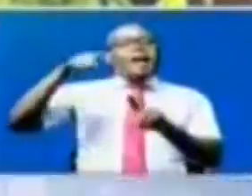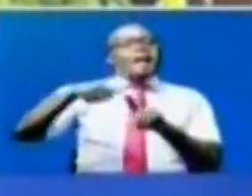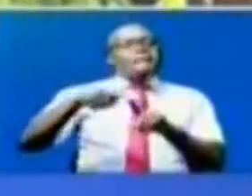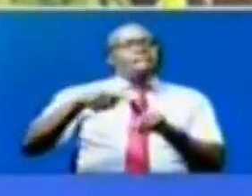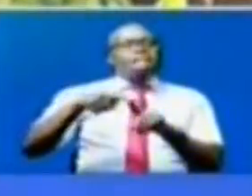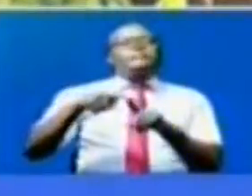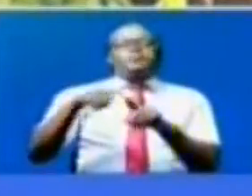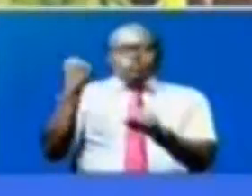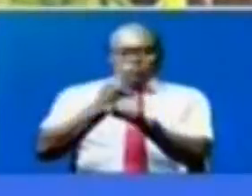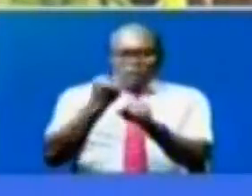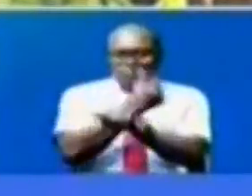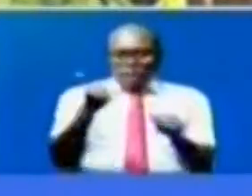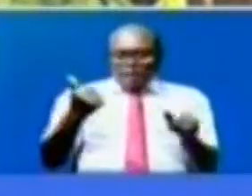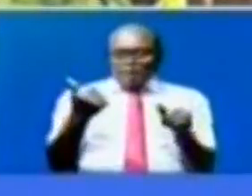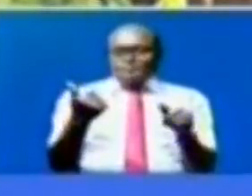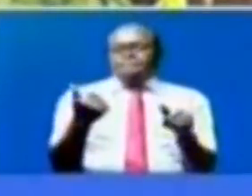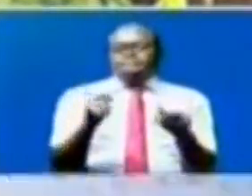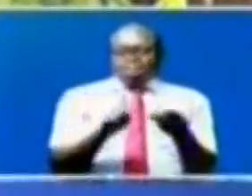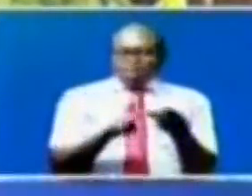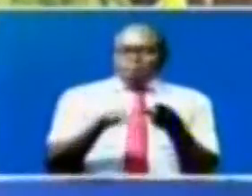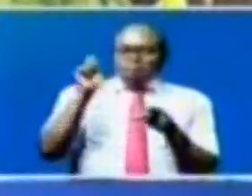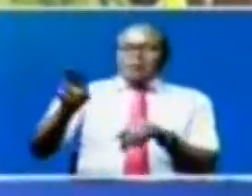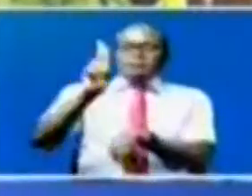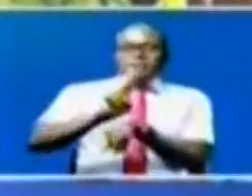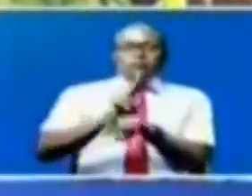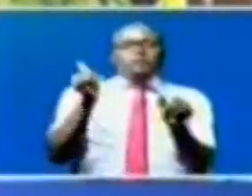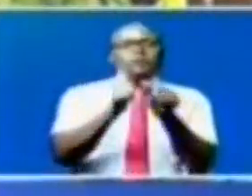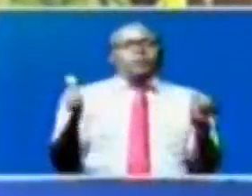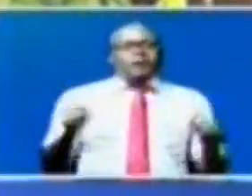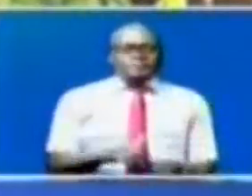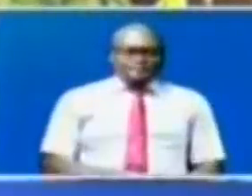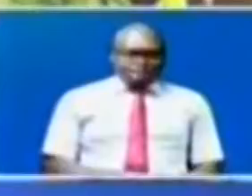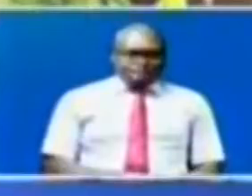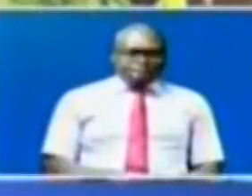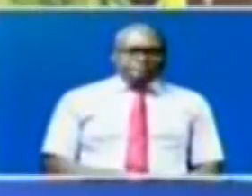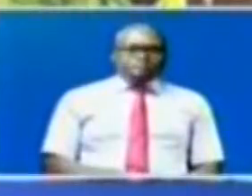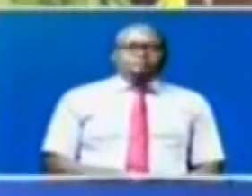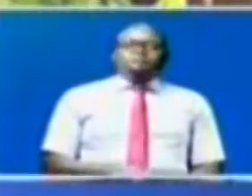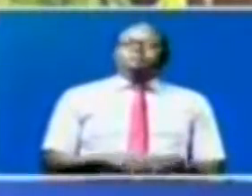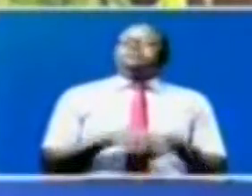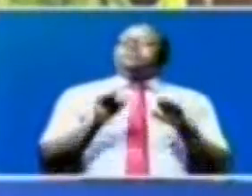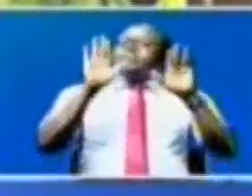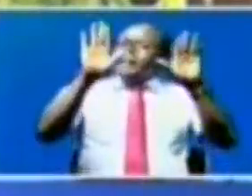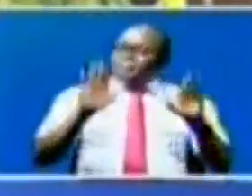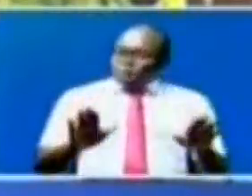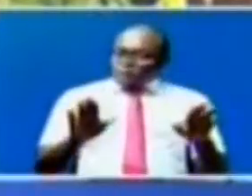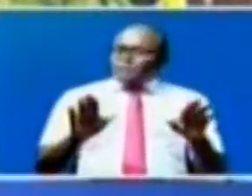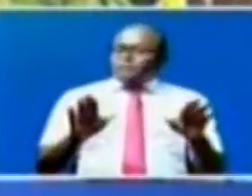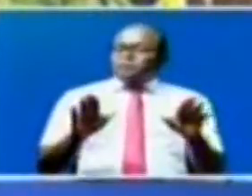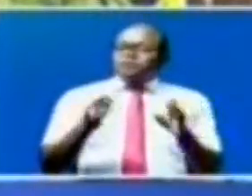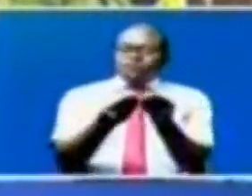ni njema na tena zitumike vizuri. Na ile rungu yake ya kupiga nyoka